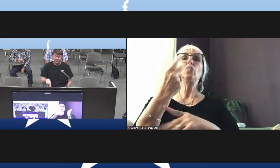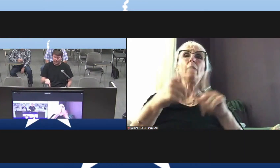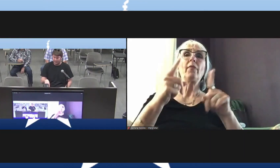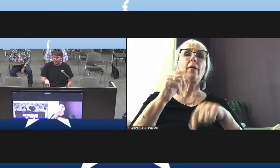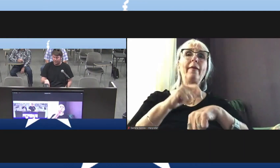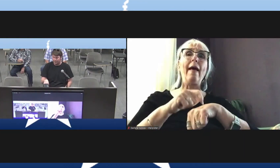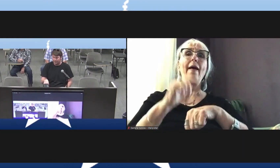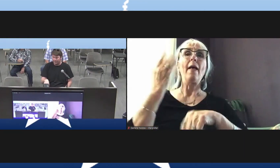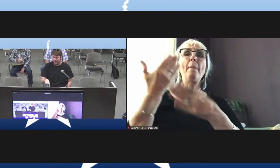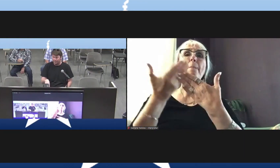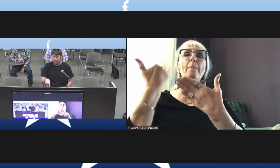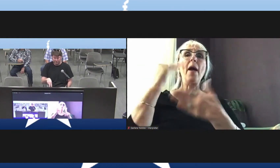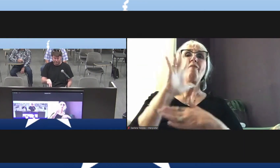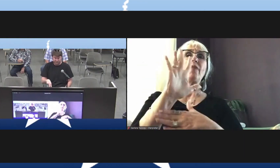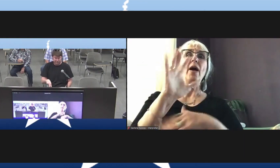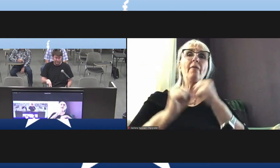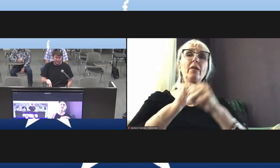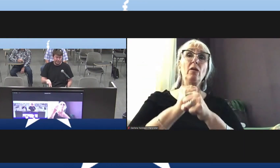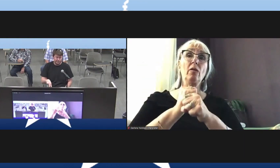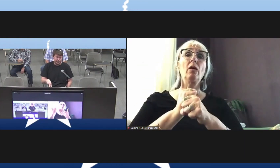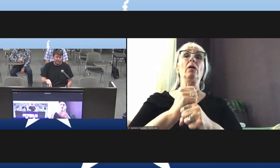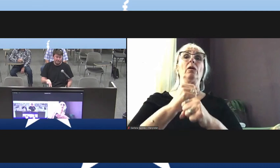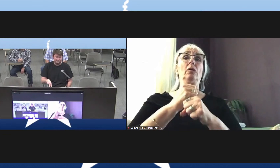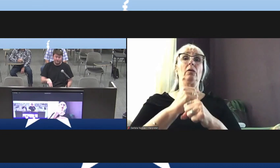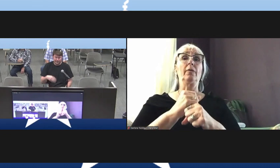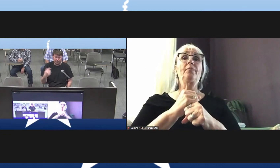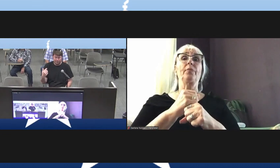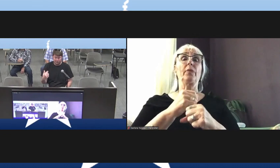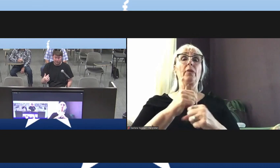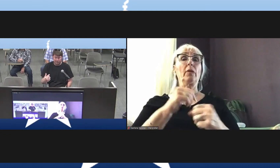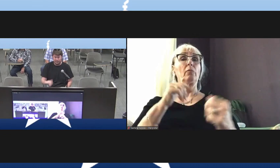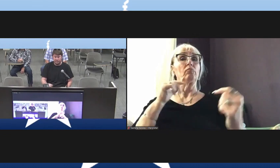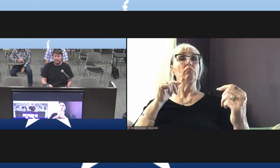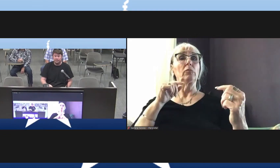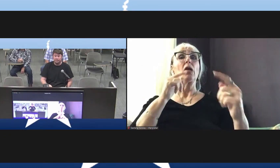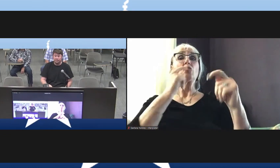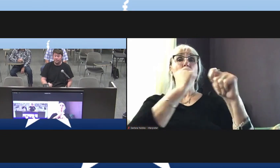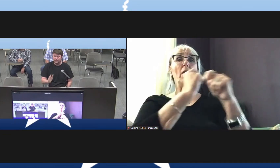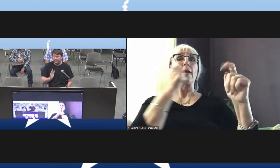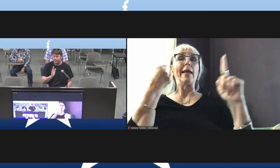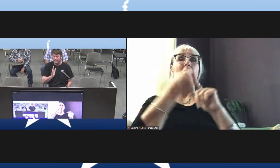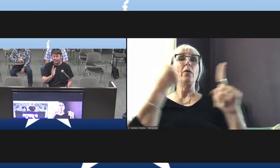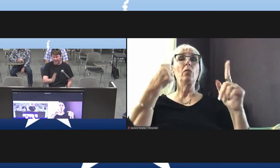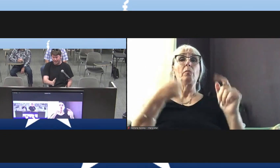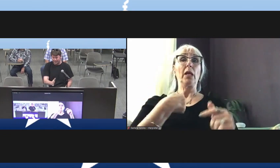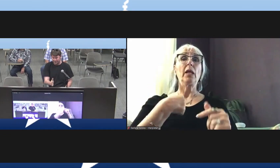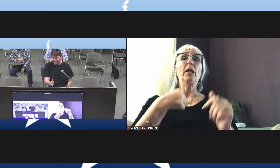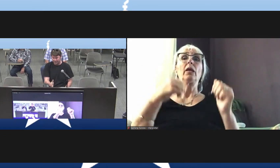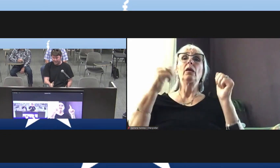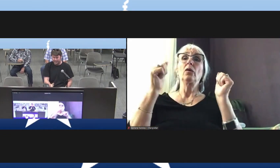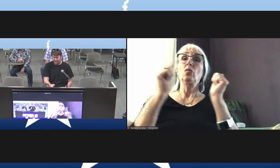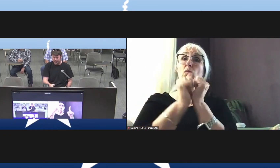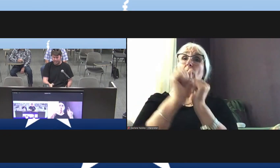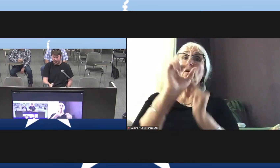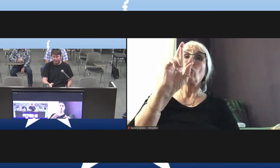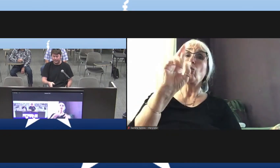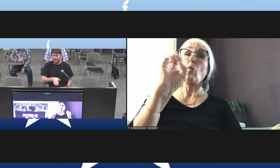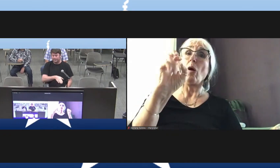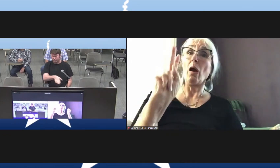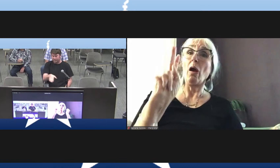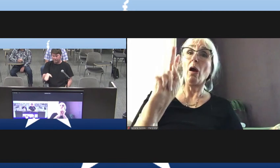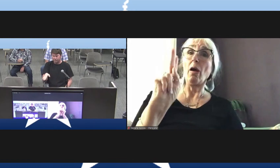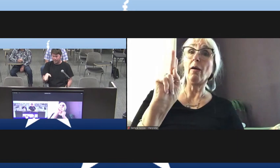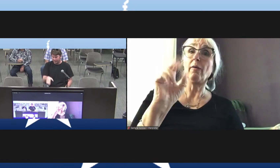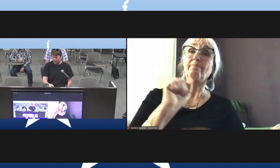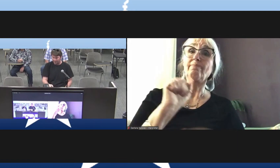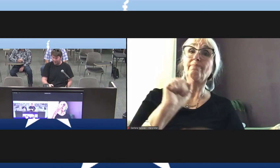driving and one of those trucks hit me with a rock. I was being passed on Highway 6 one time, and a rock